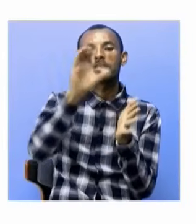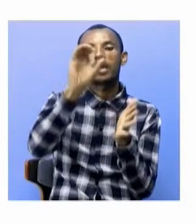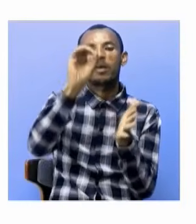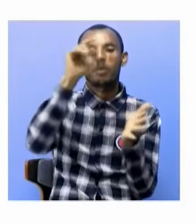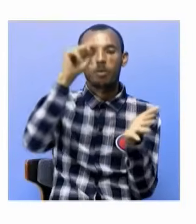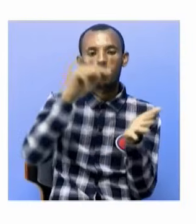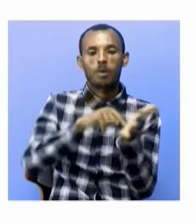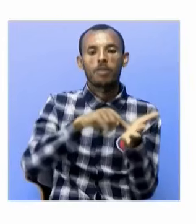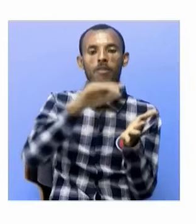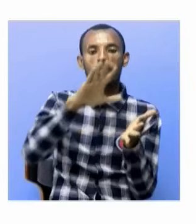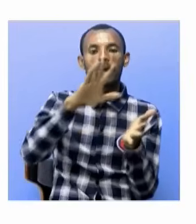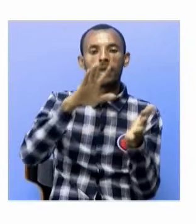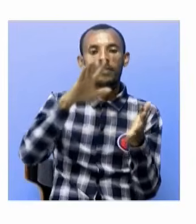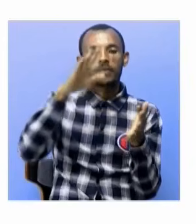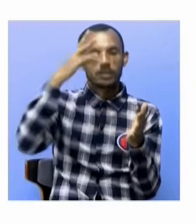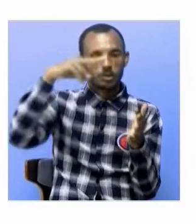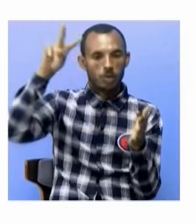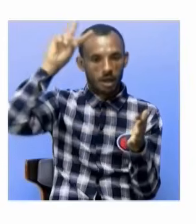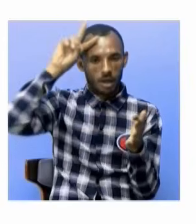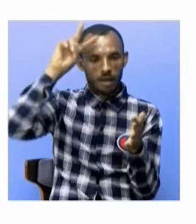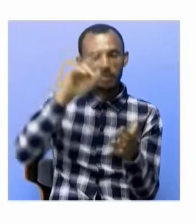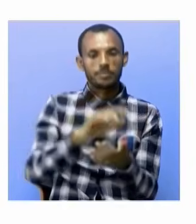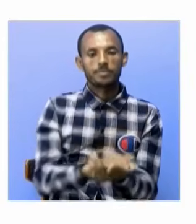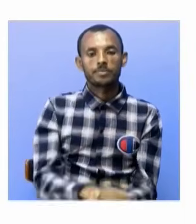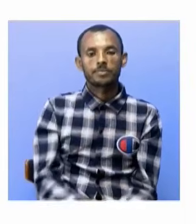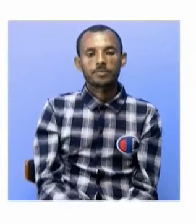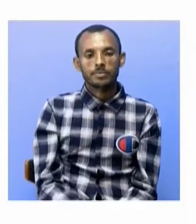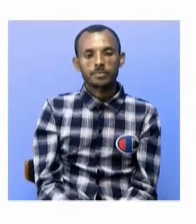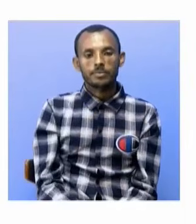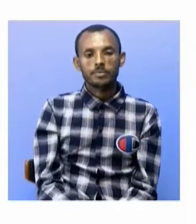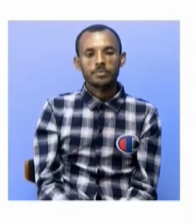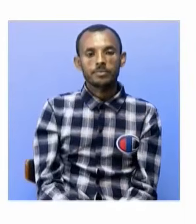0.5, the whole square.